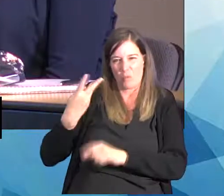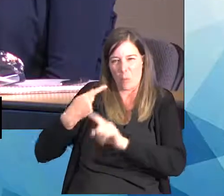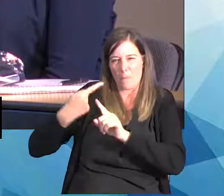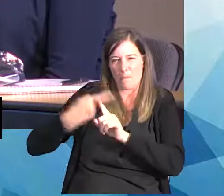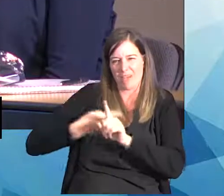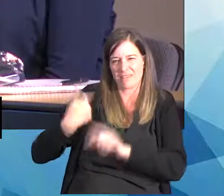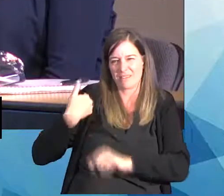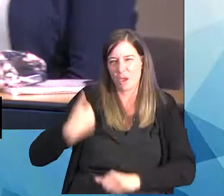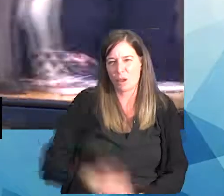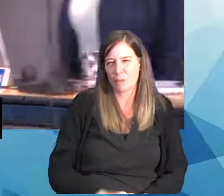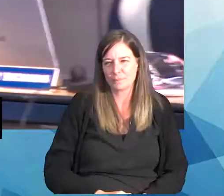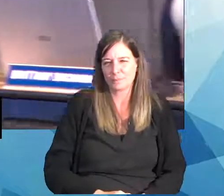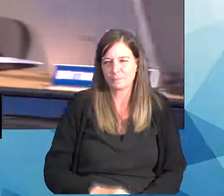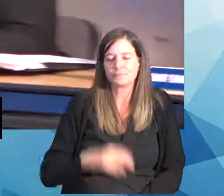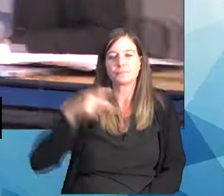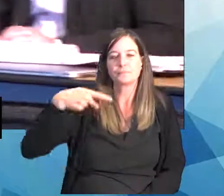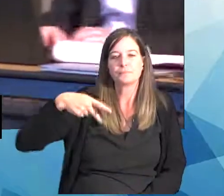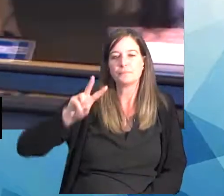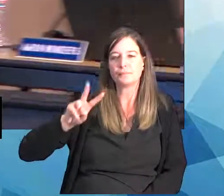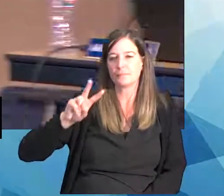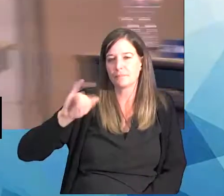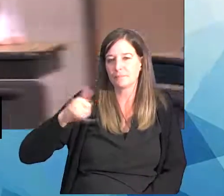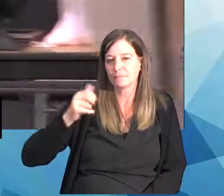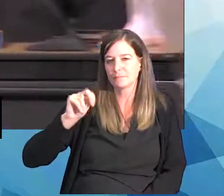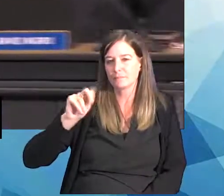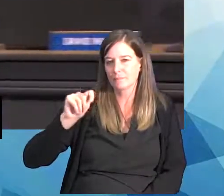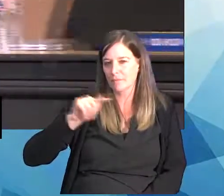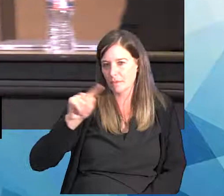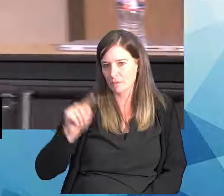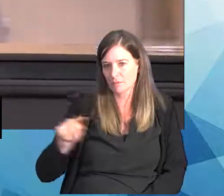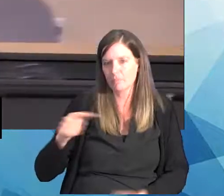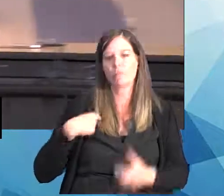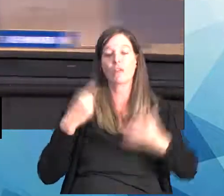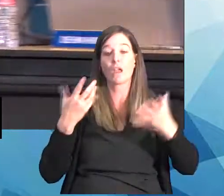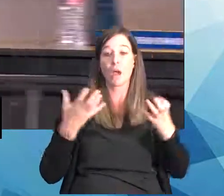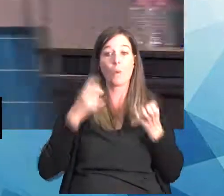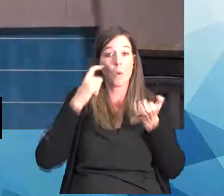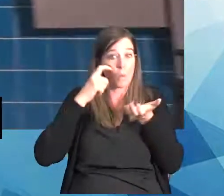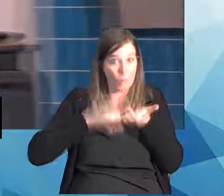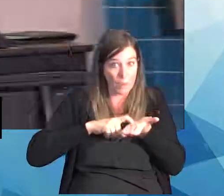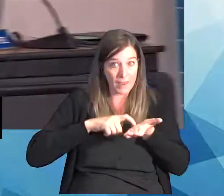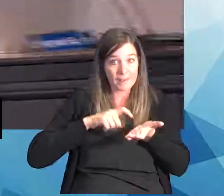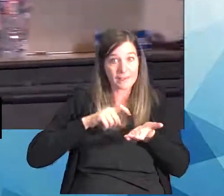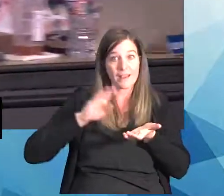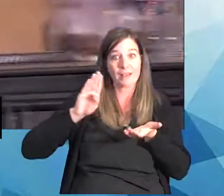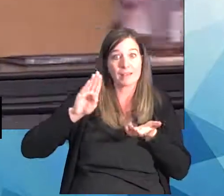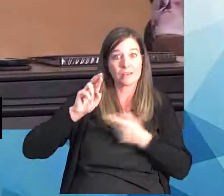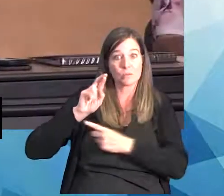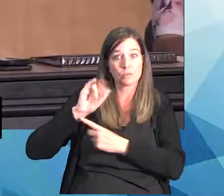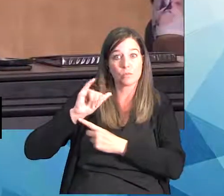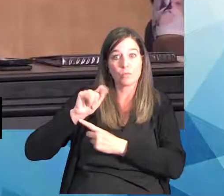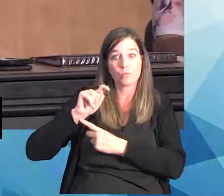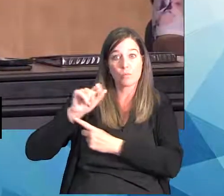And this is PV Jantz again. I would like to recognize your comment, Brittany. That is certainly valid, and I share